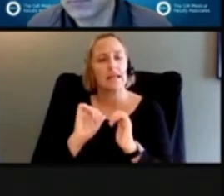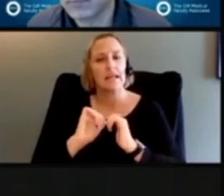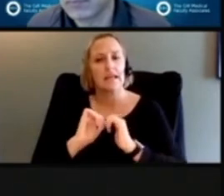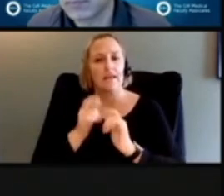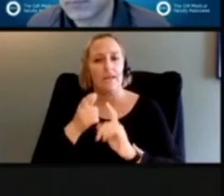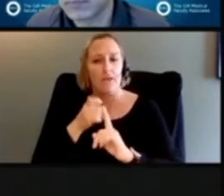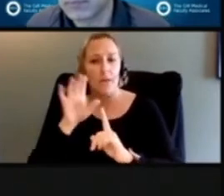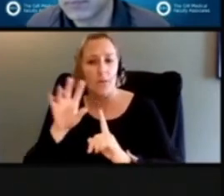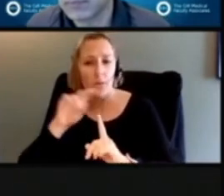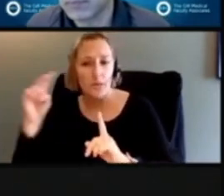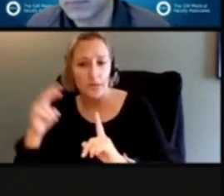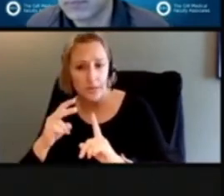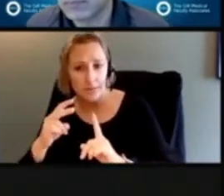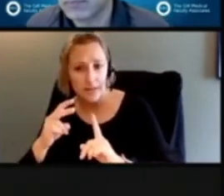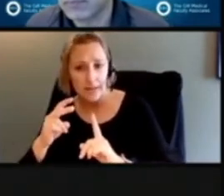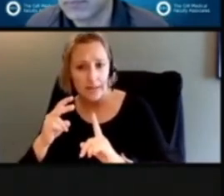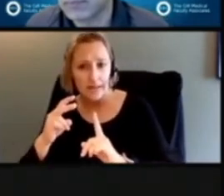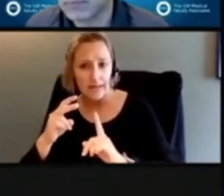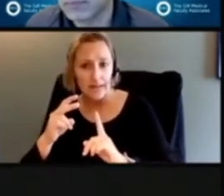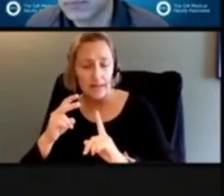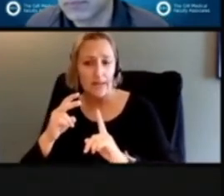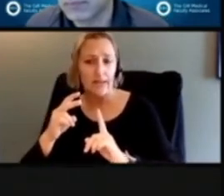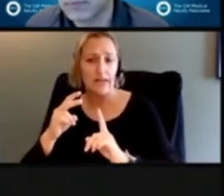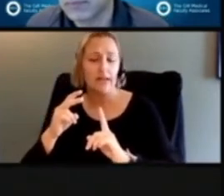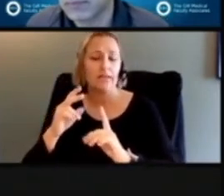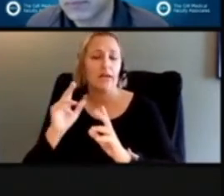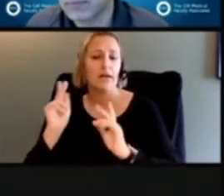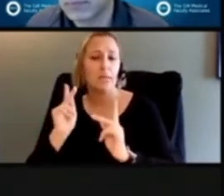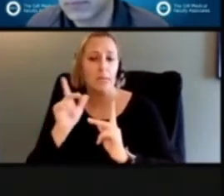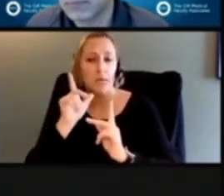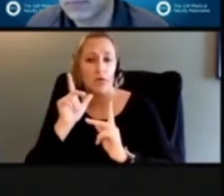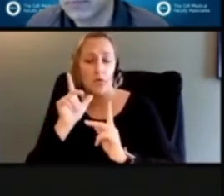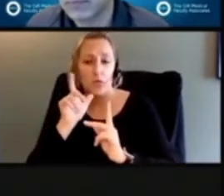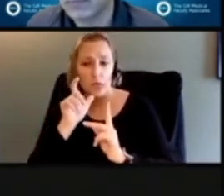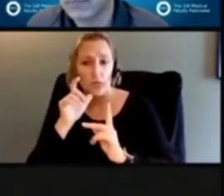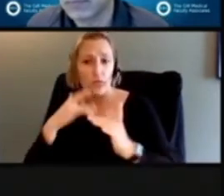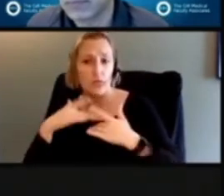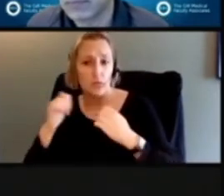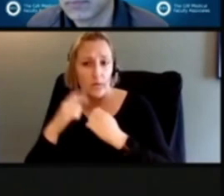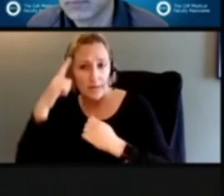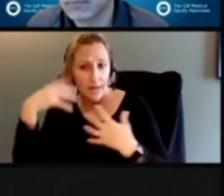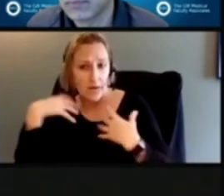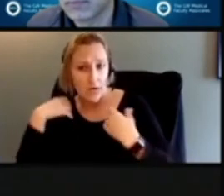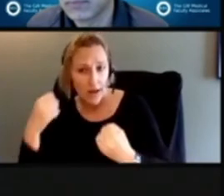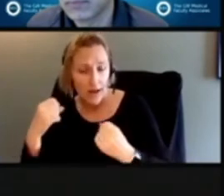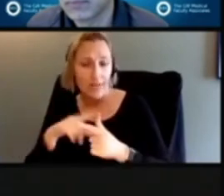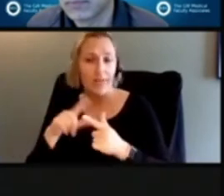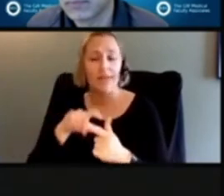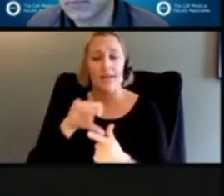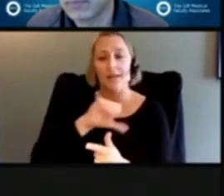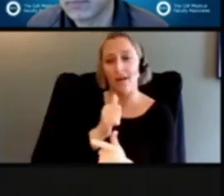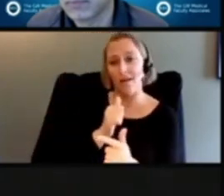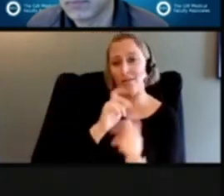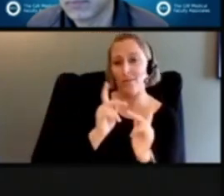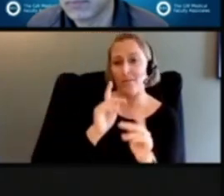your perspective and, primarily concerned with mental health issues, and those of us more on the health information